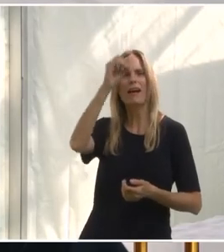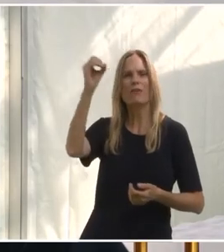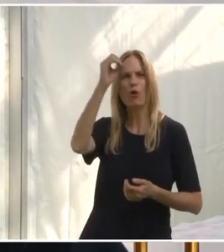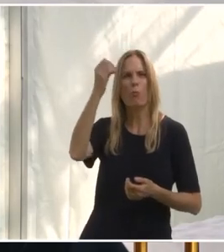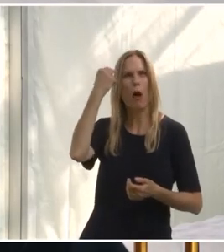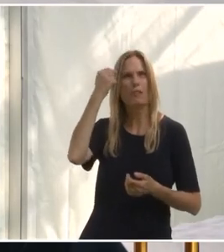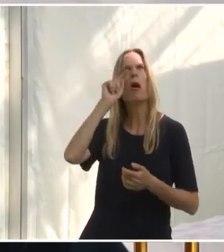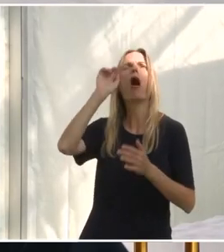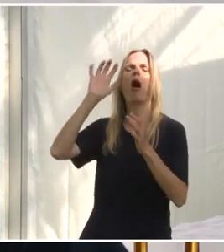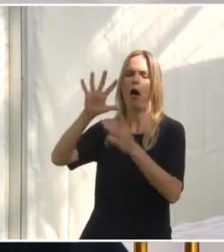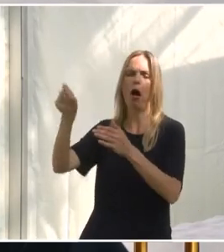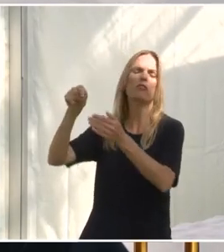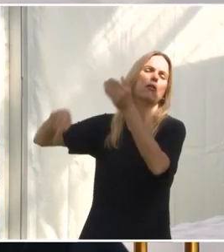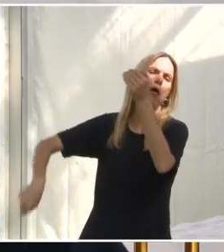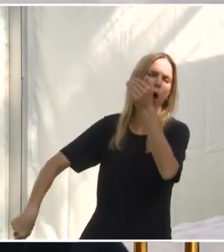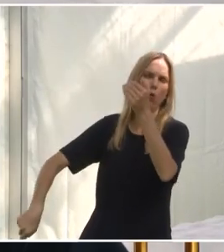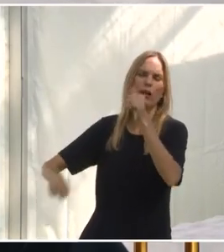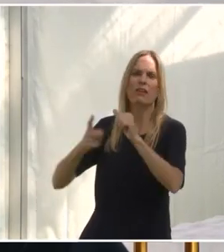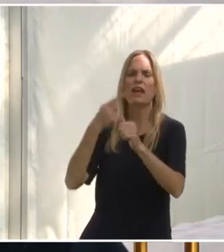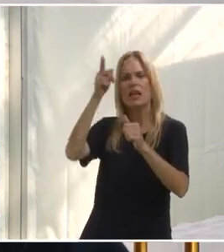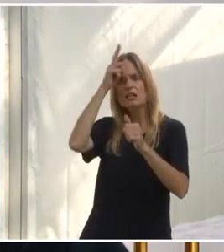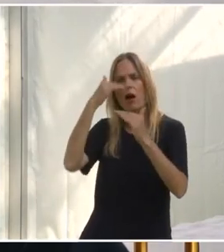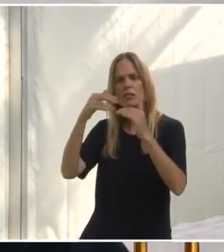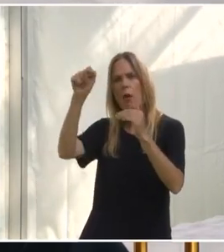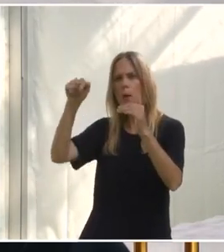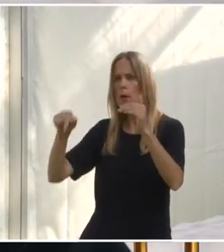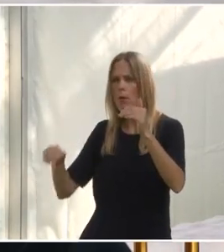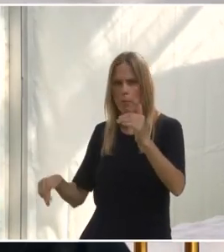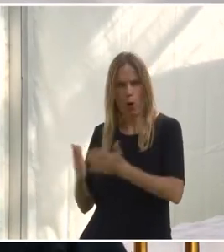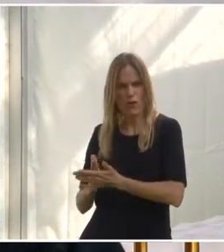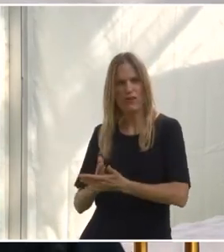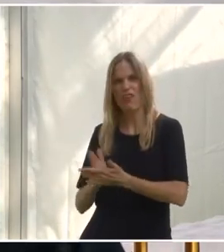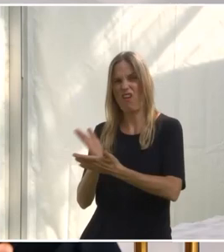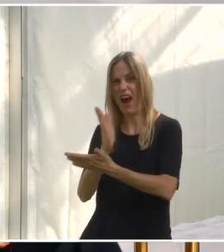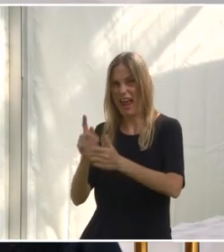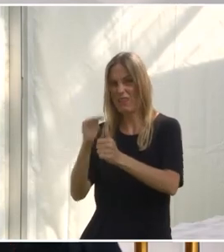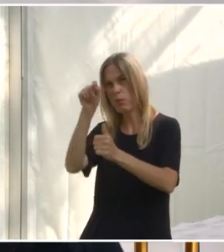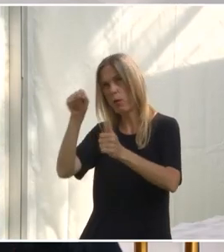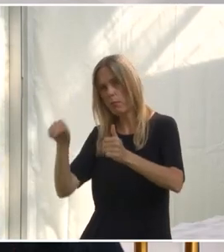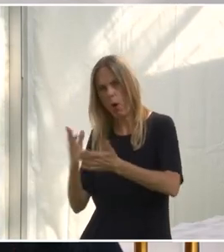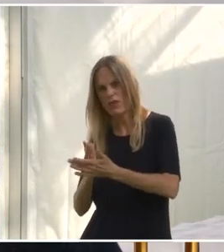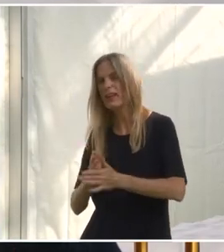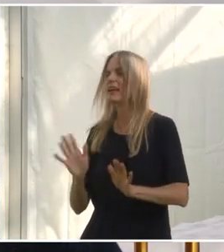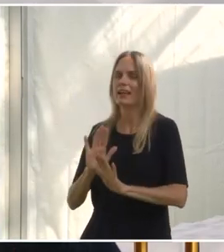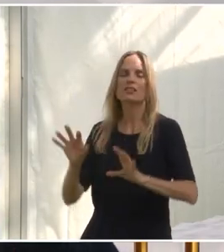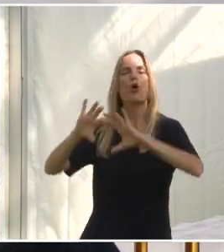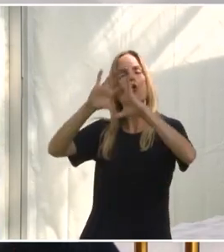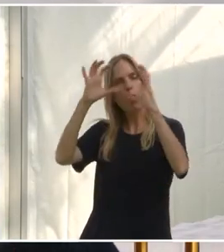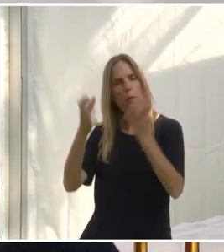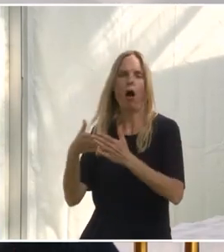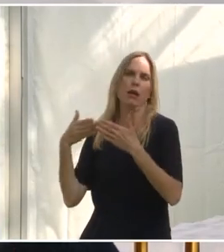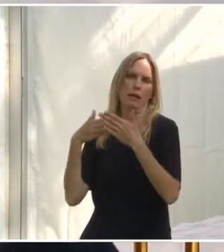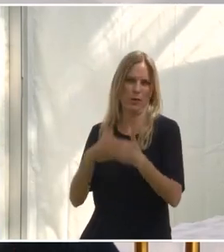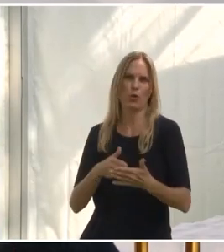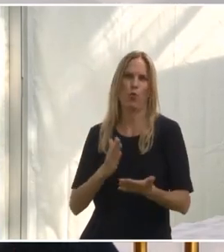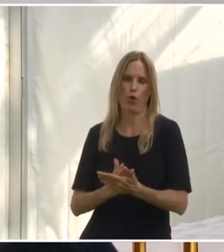far away and there is Spain and Germany and other countries in between, because it is of global impact, and it's also